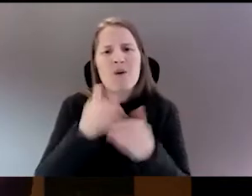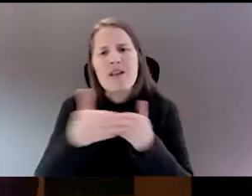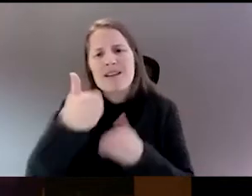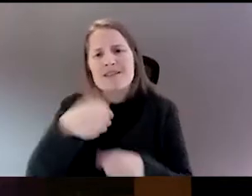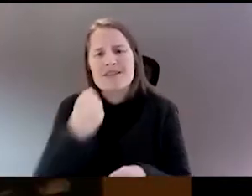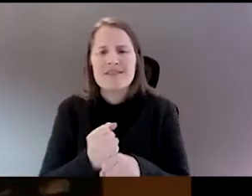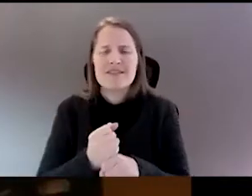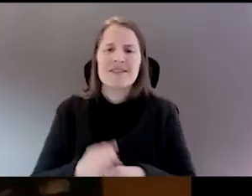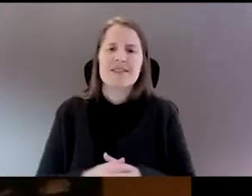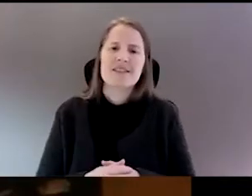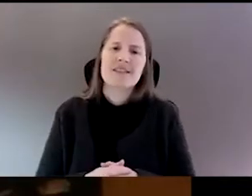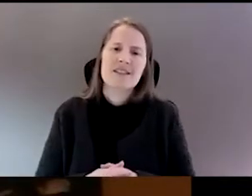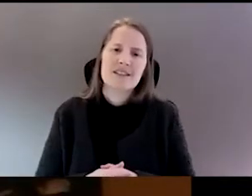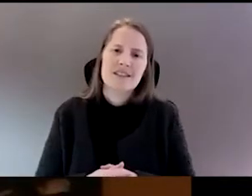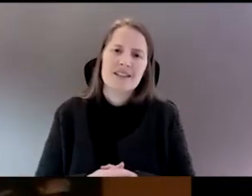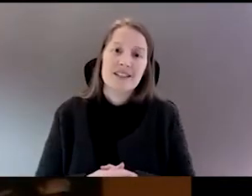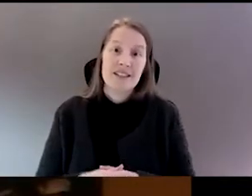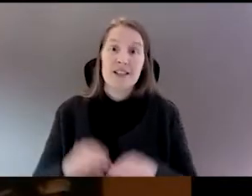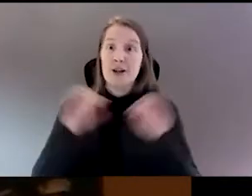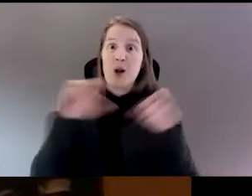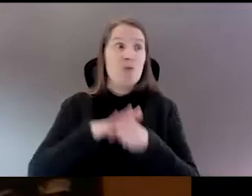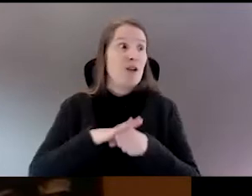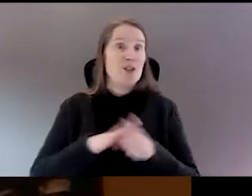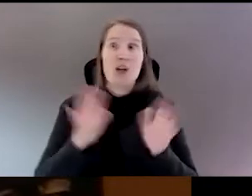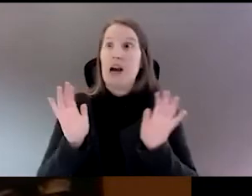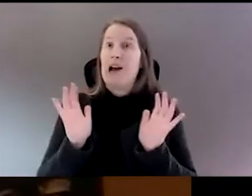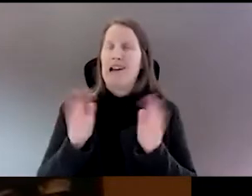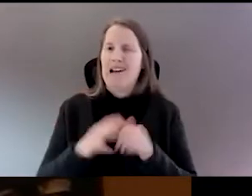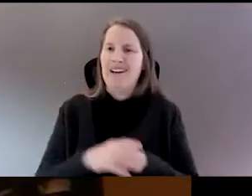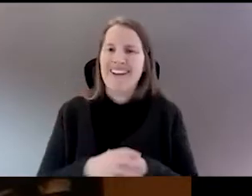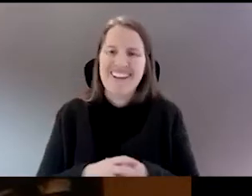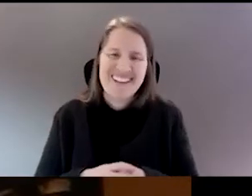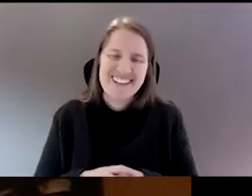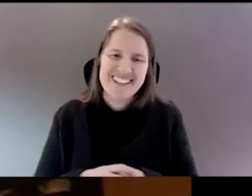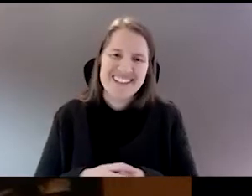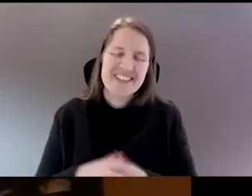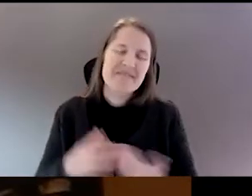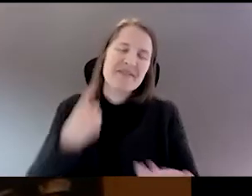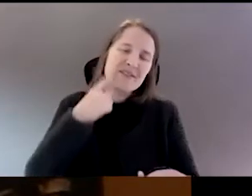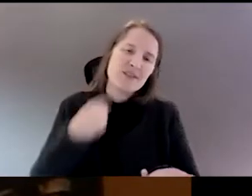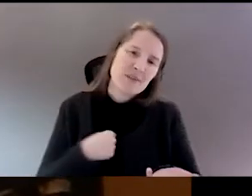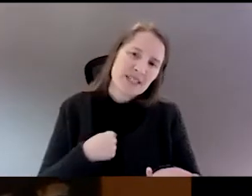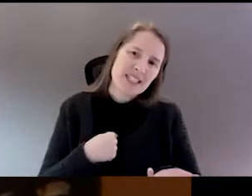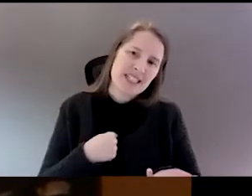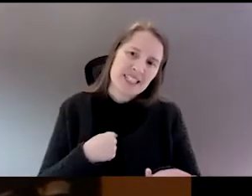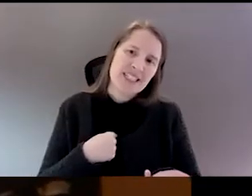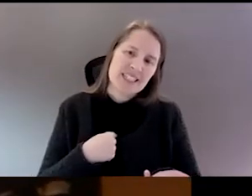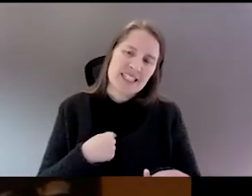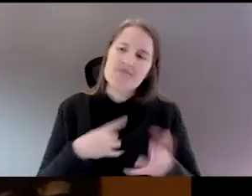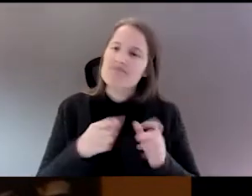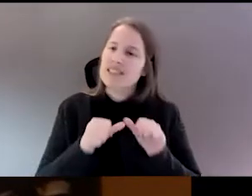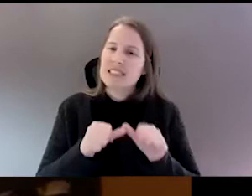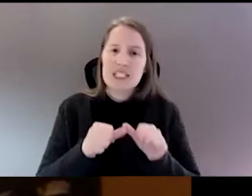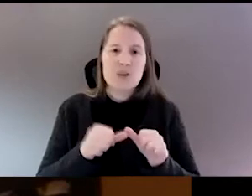Oh, wow, no pressure, right? So I think for me, it's all about continuing to do what I have been